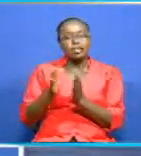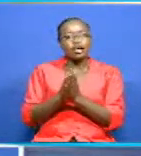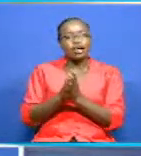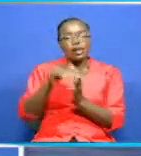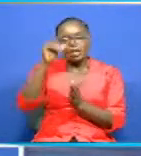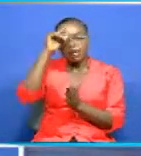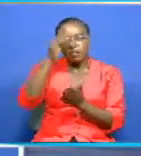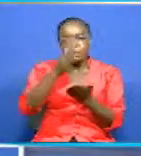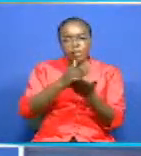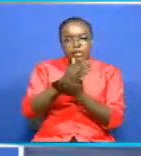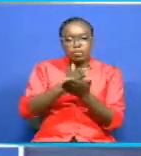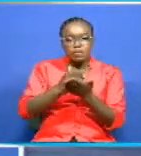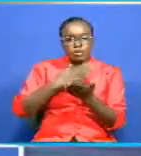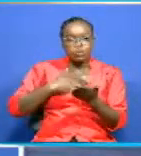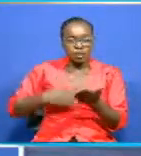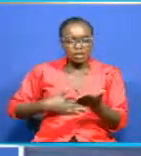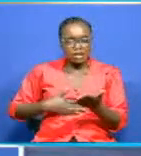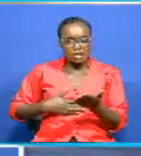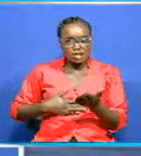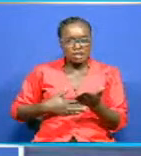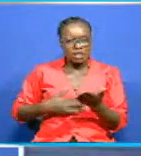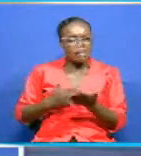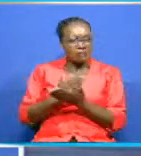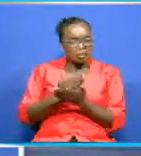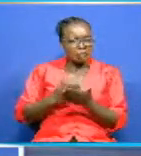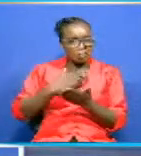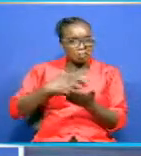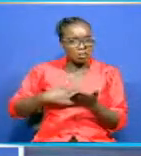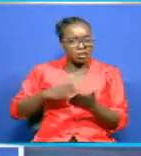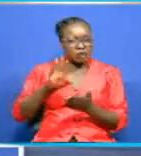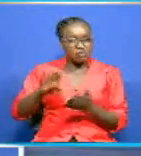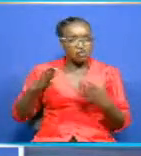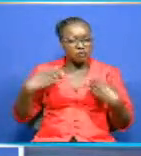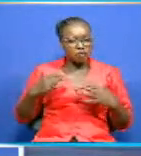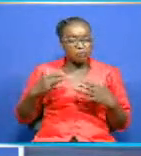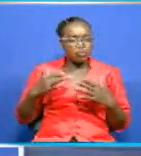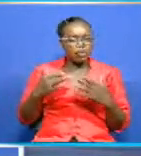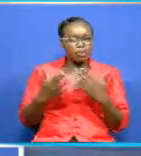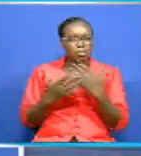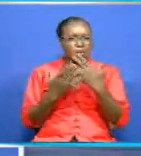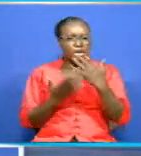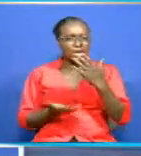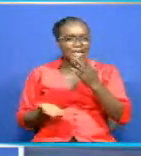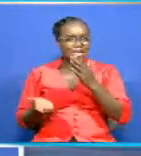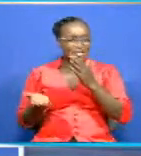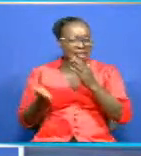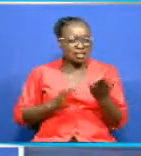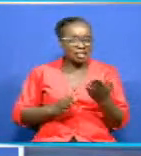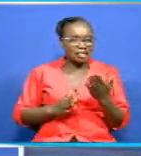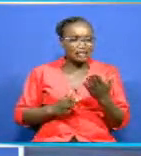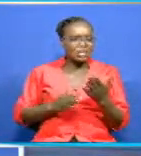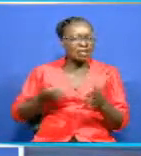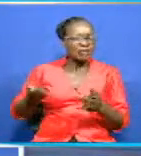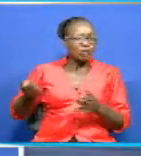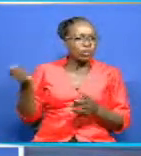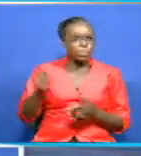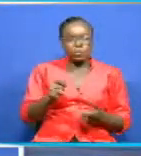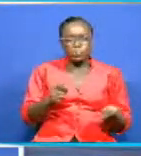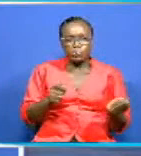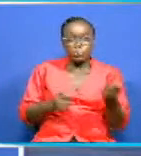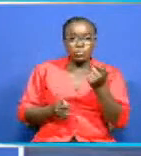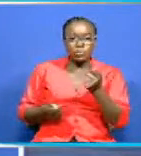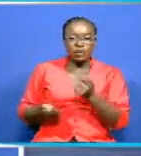Johannesen Odur conducted a postmortem on the 5 victims, saying they bled to death after sustaining numerous stab wounds and